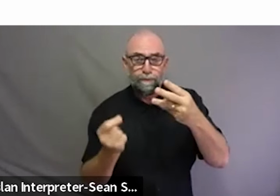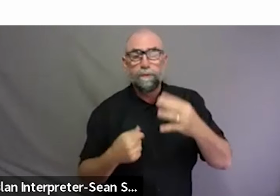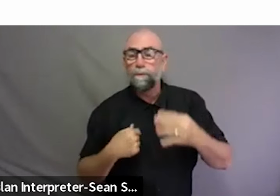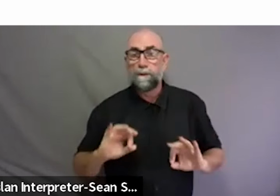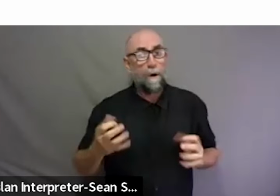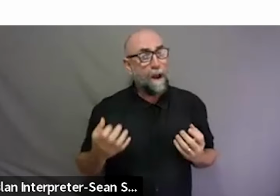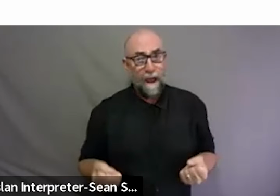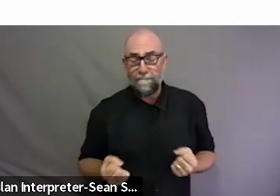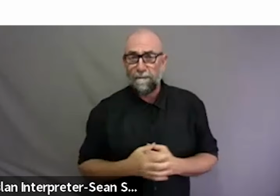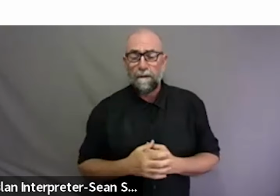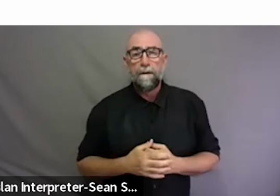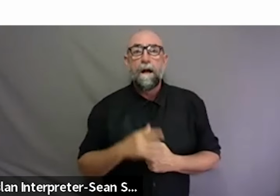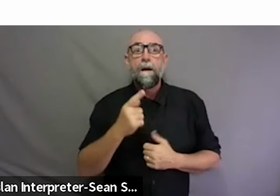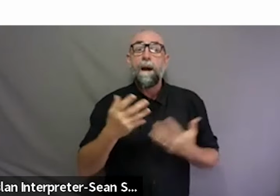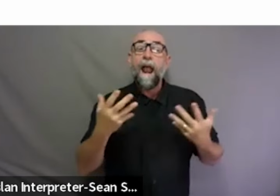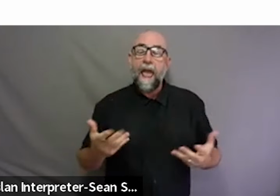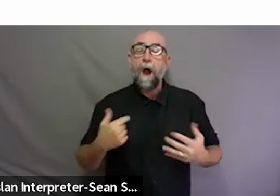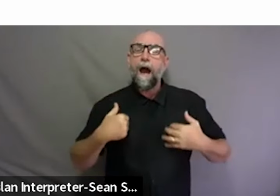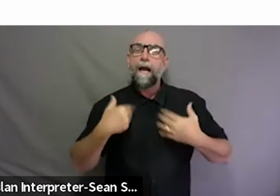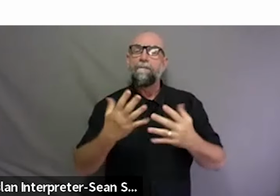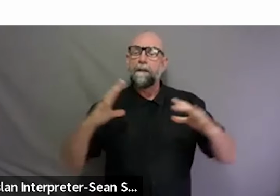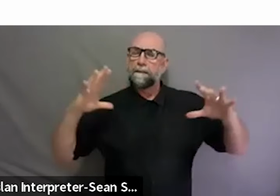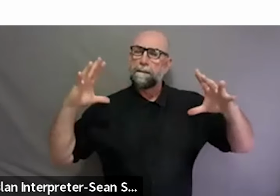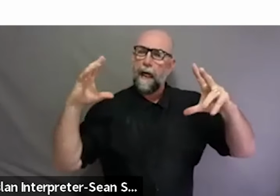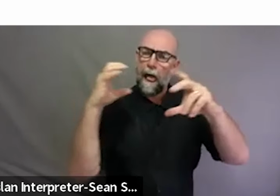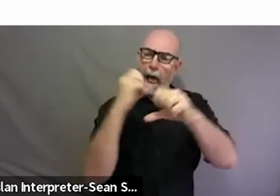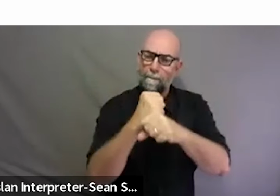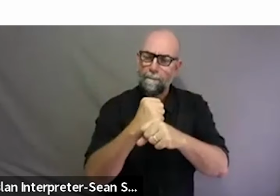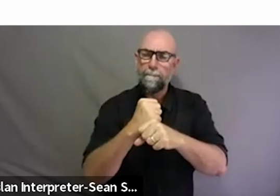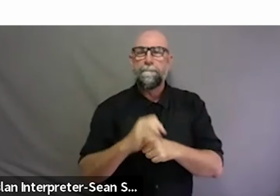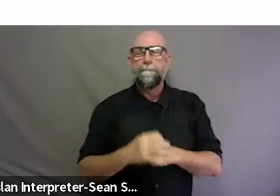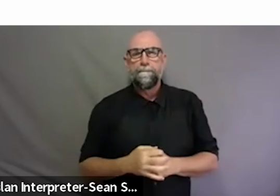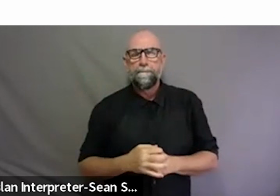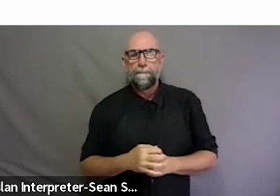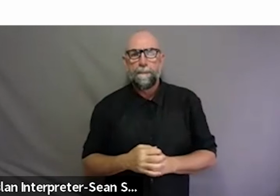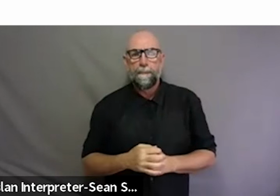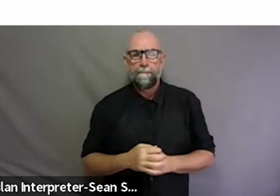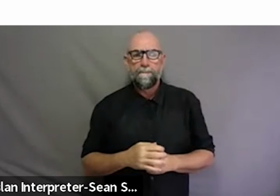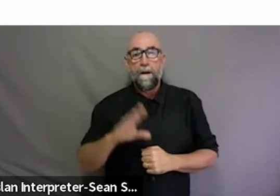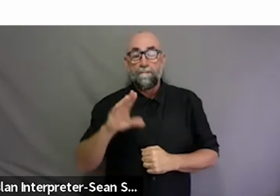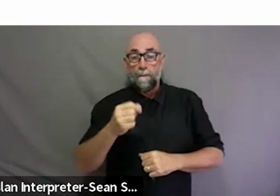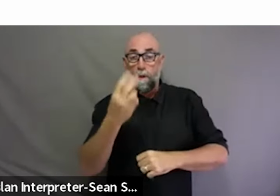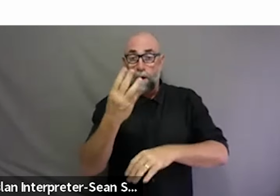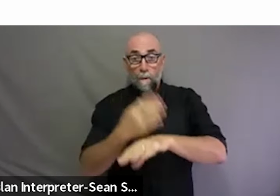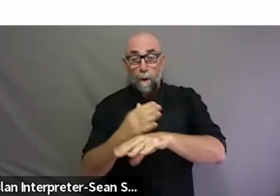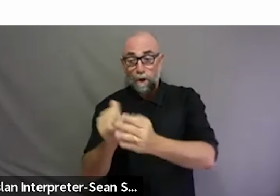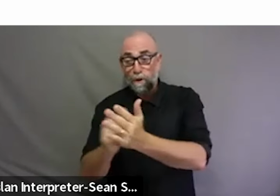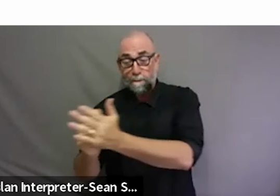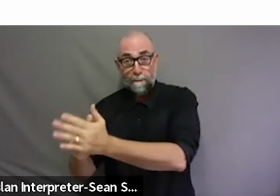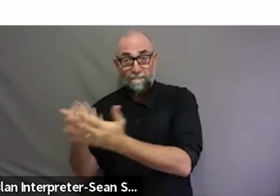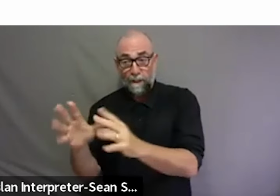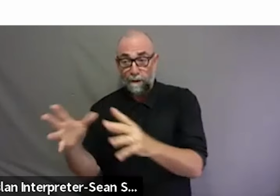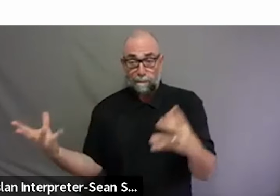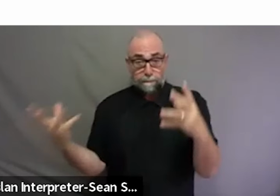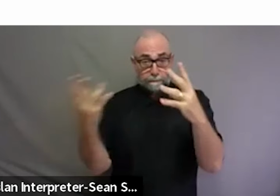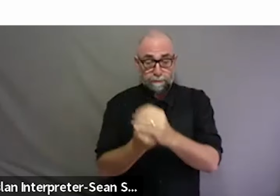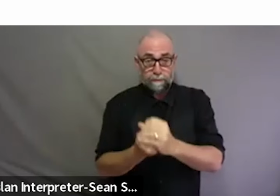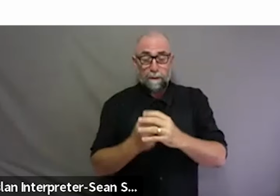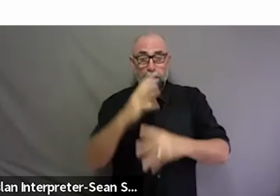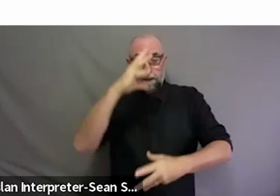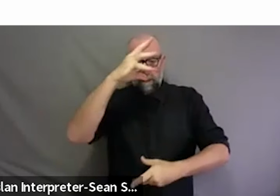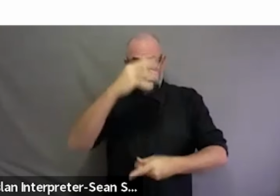But the following is a summary of the recommendations emerging from the three workshops. We organized them into